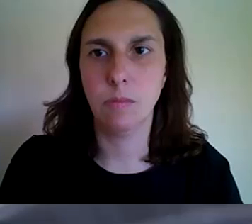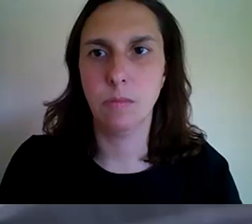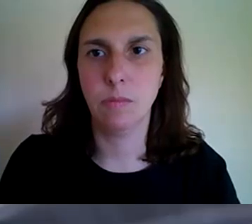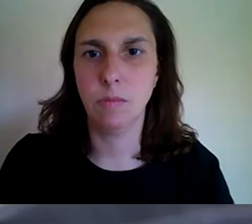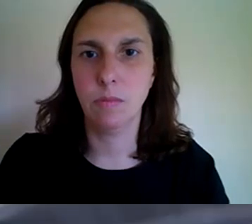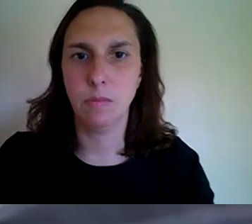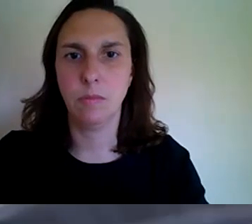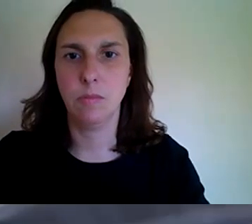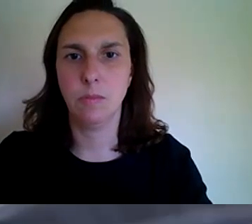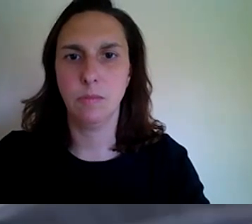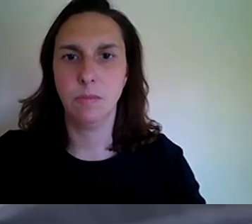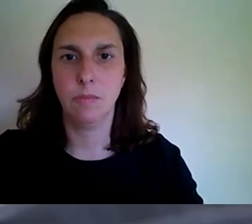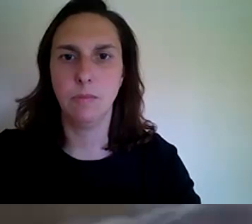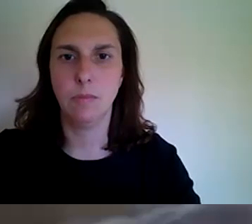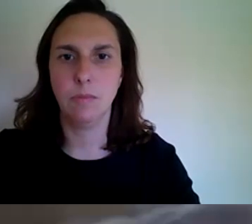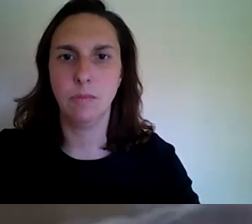through.